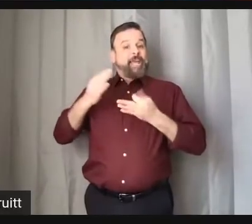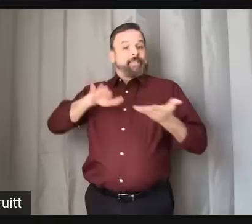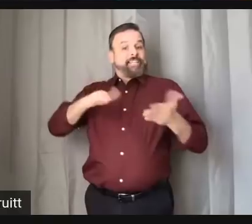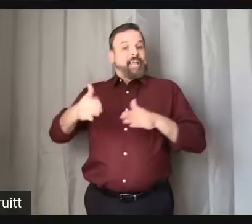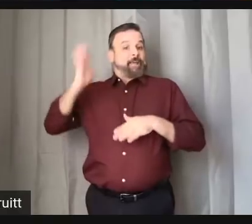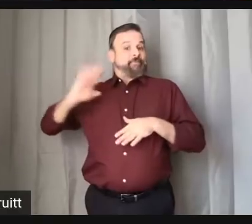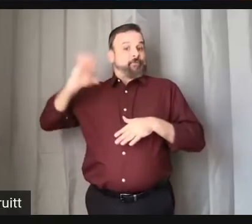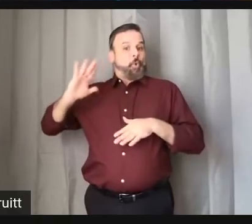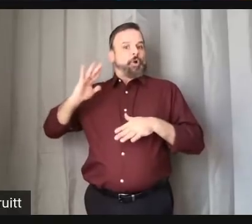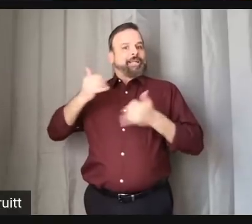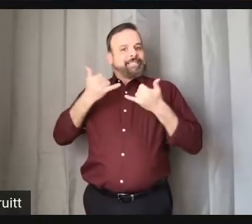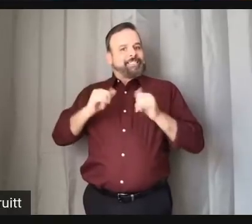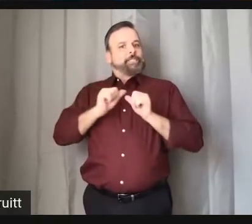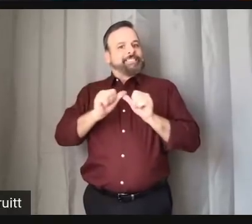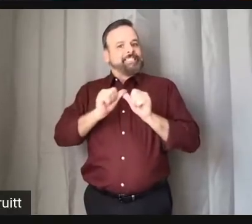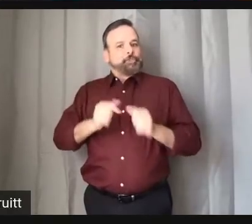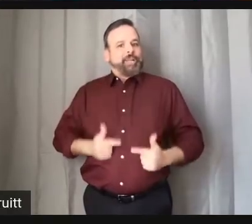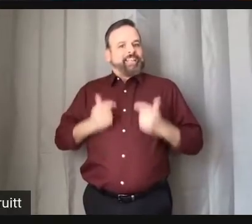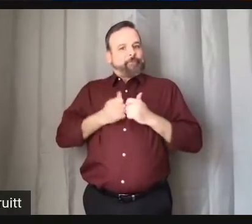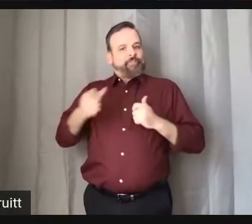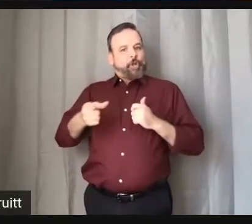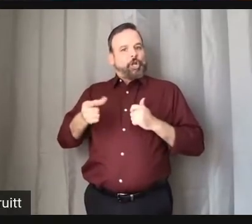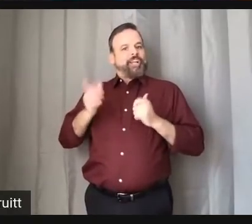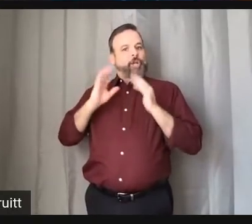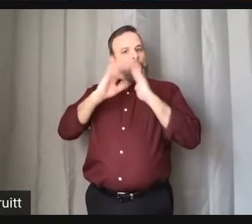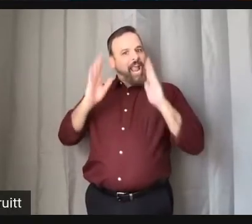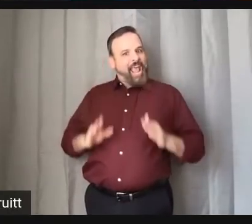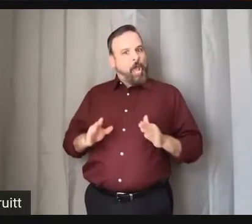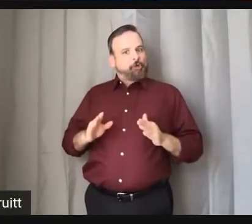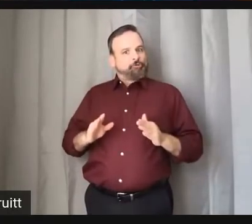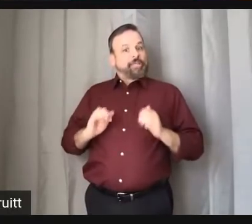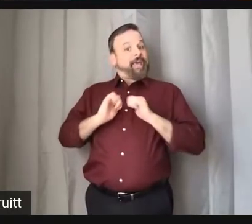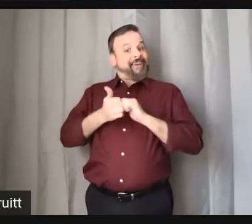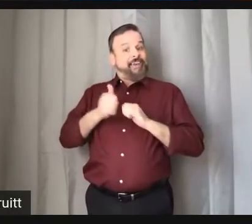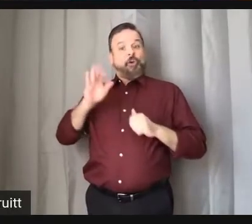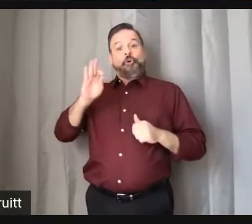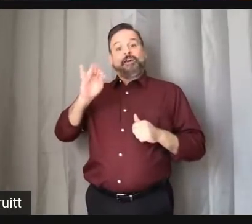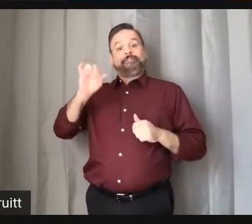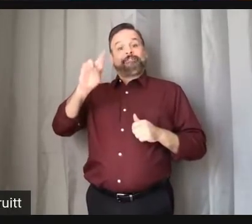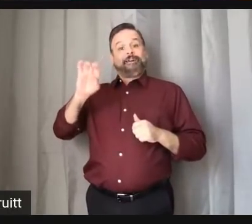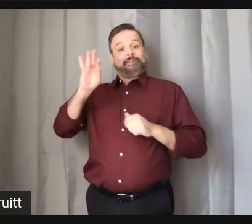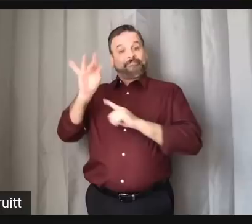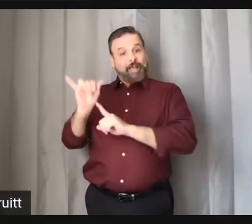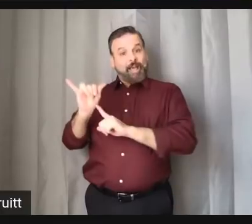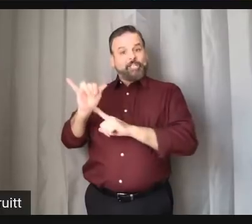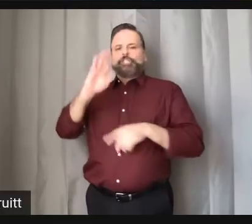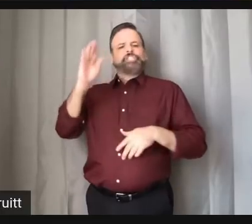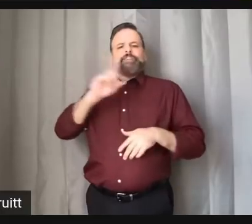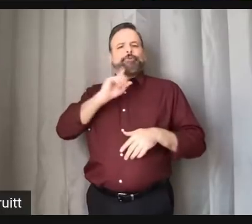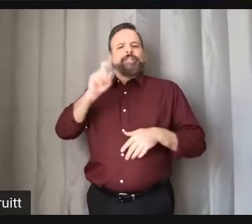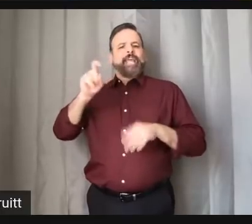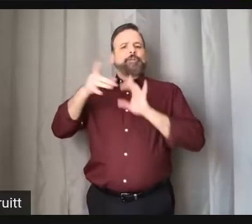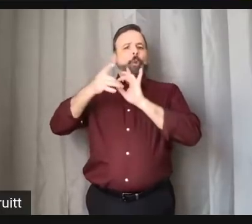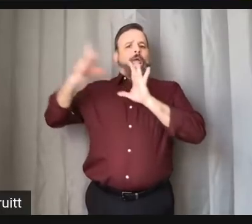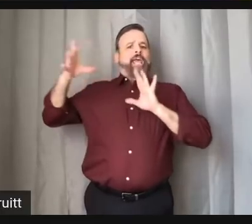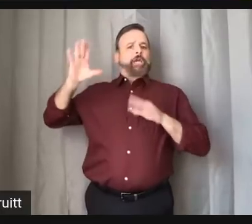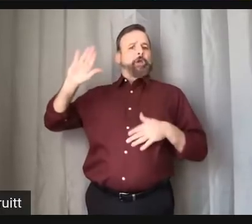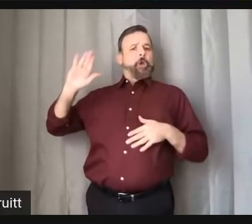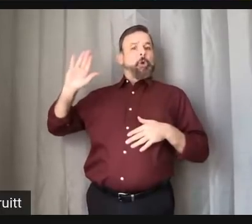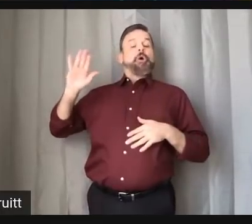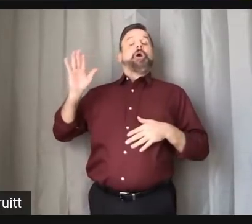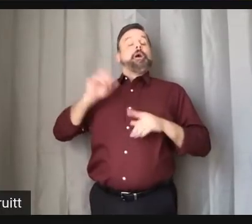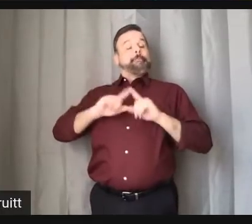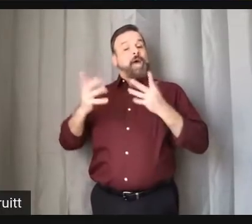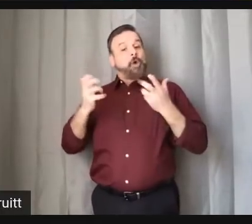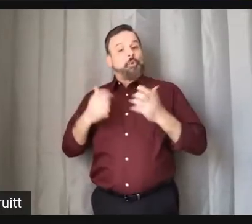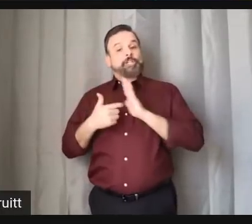her house as these fireflies. And she didn't really ever have to let go, but I wanted to show that it's